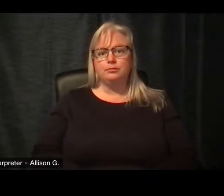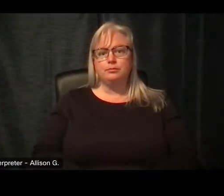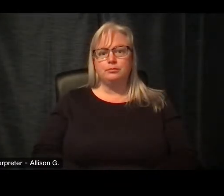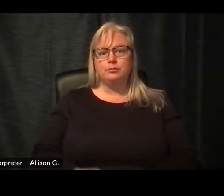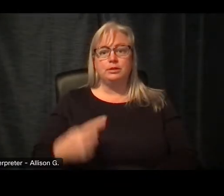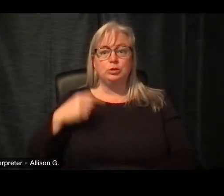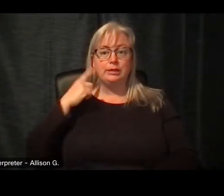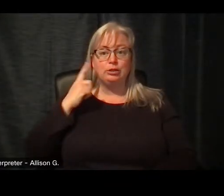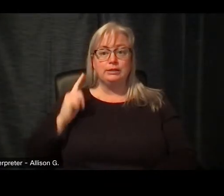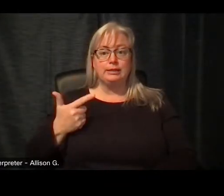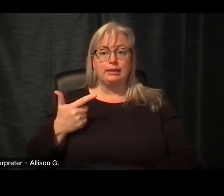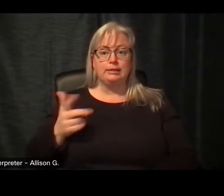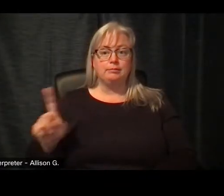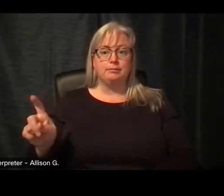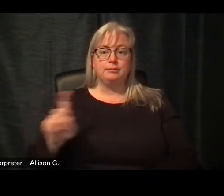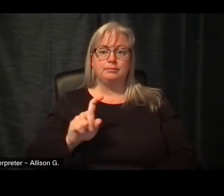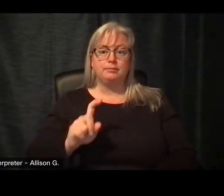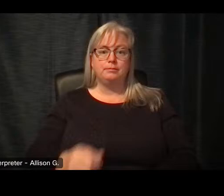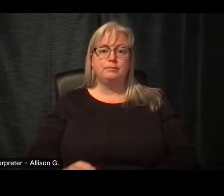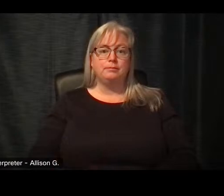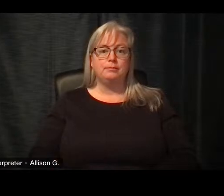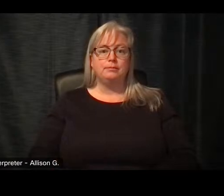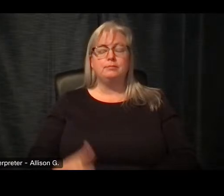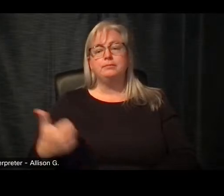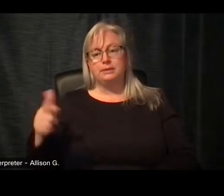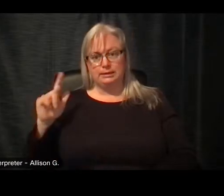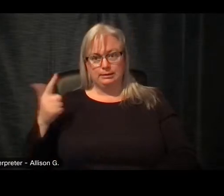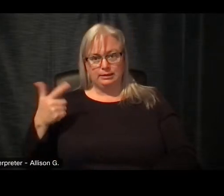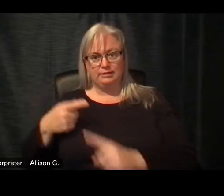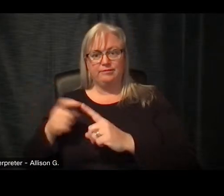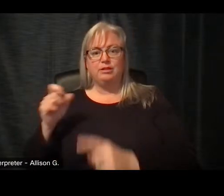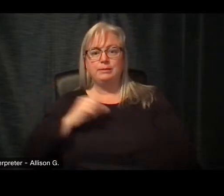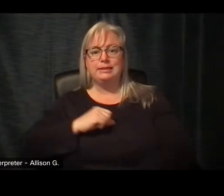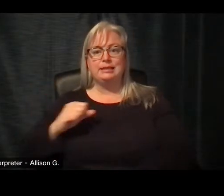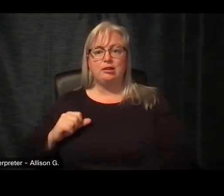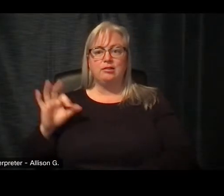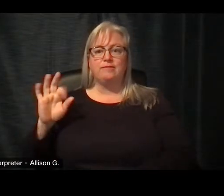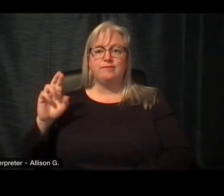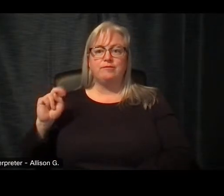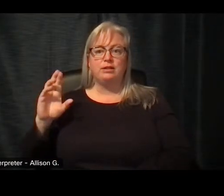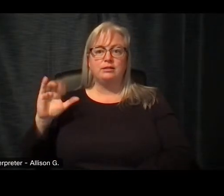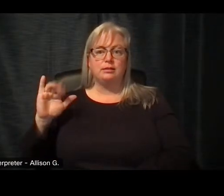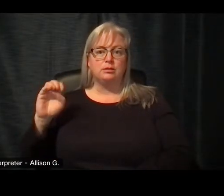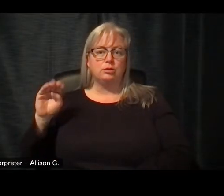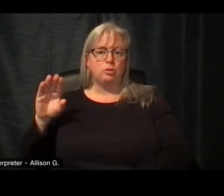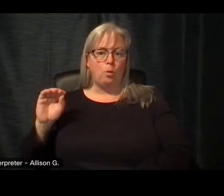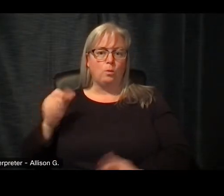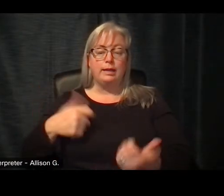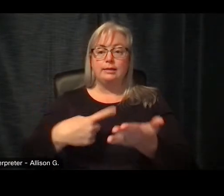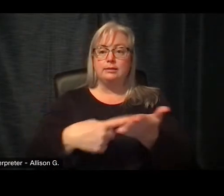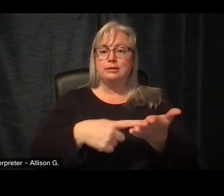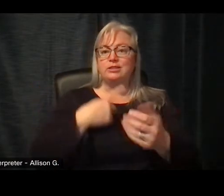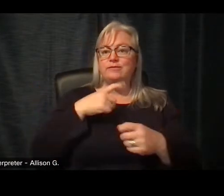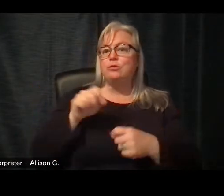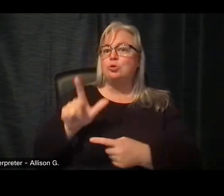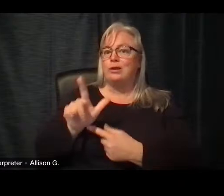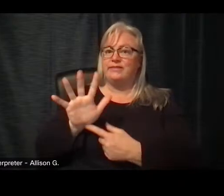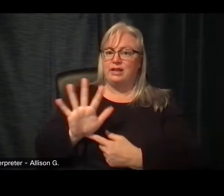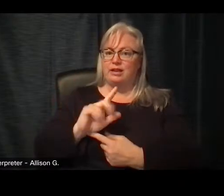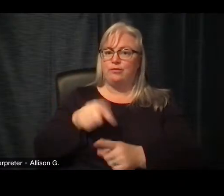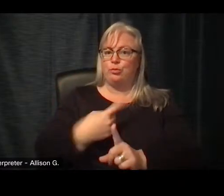Do I have a second? Okay, seconded by Senator Francisco. Discussion on